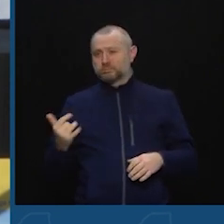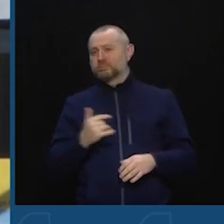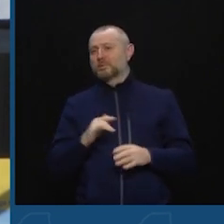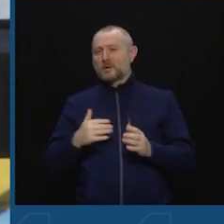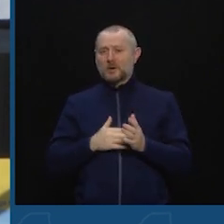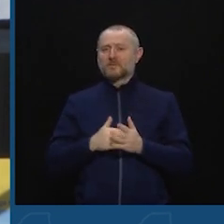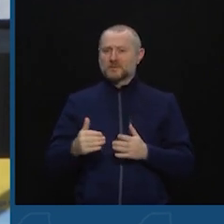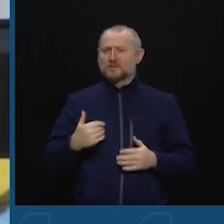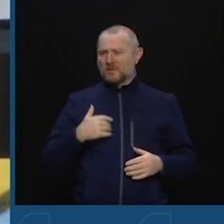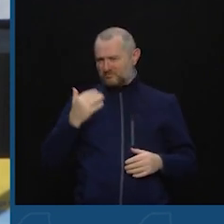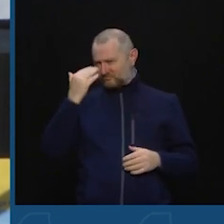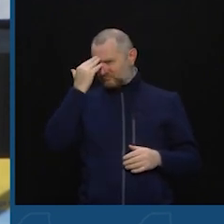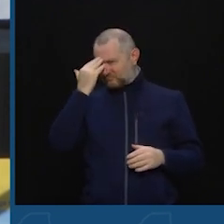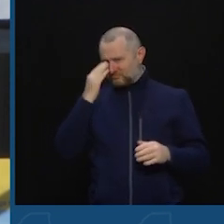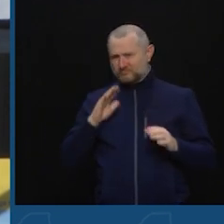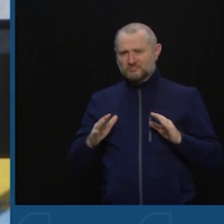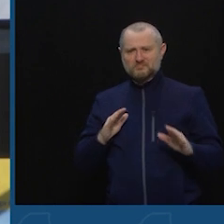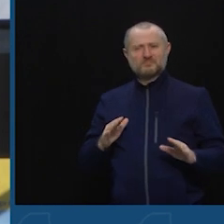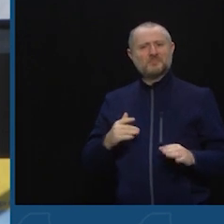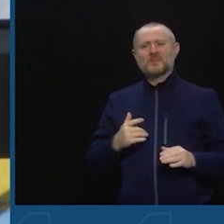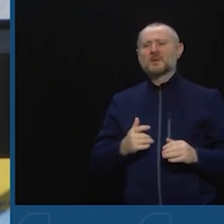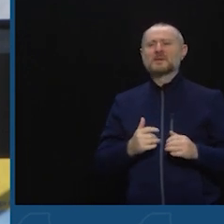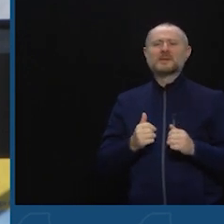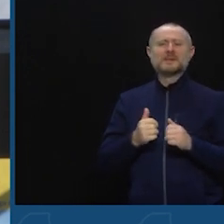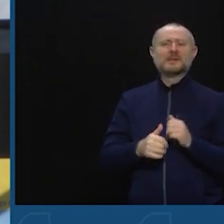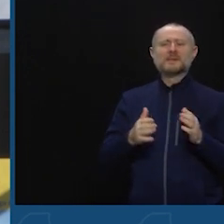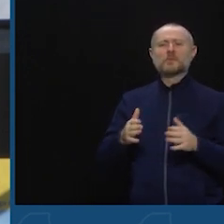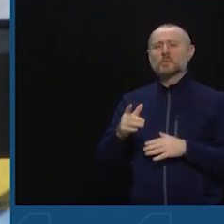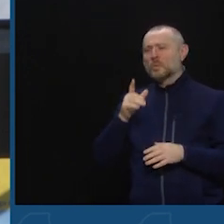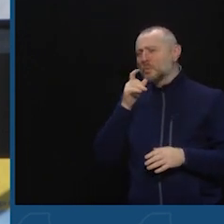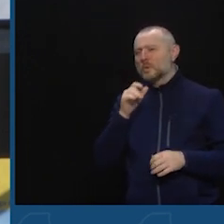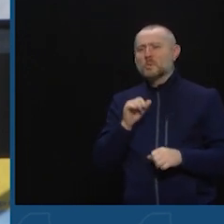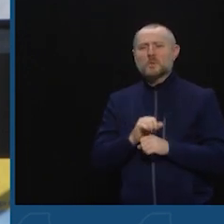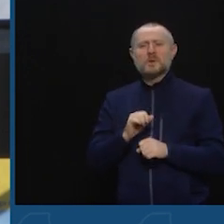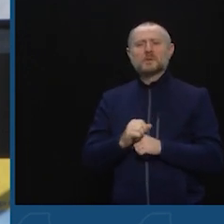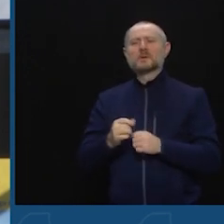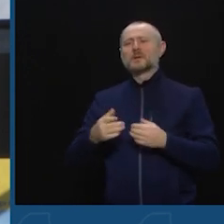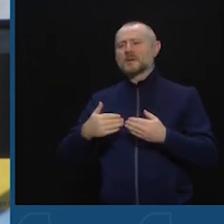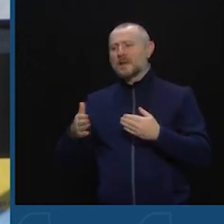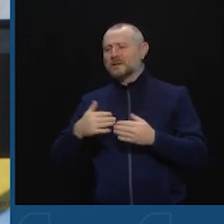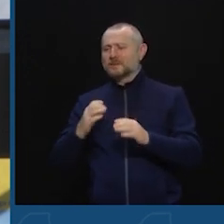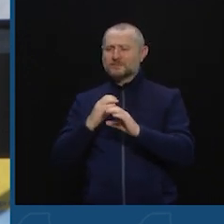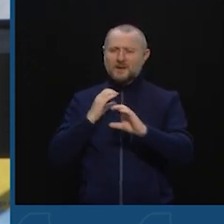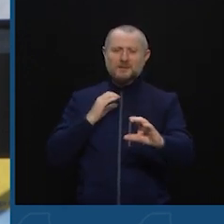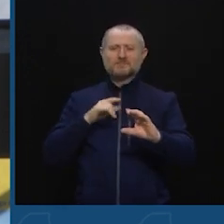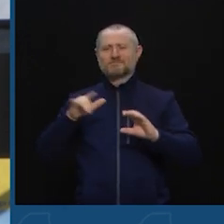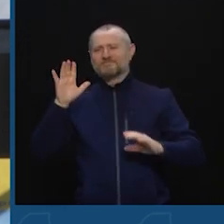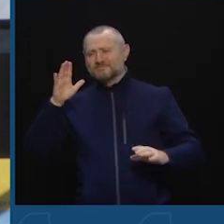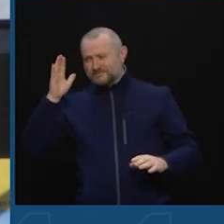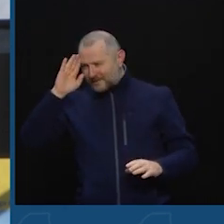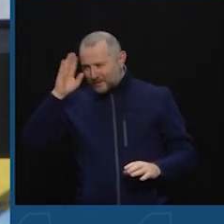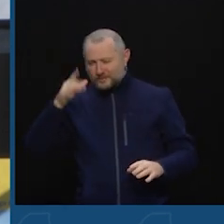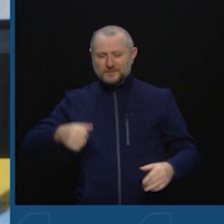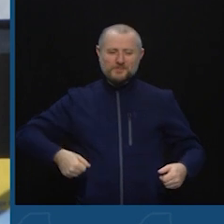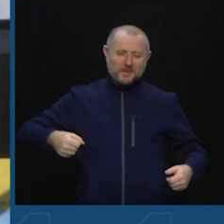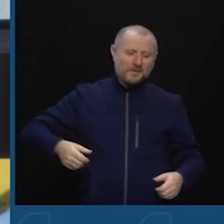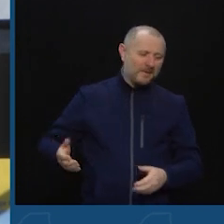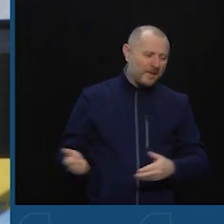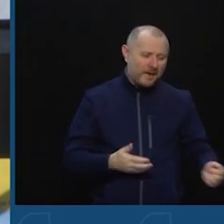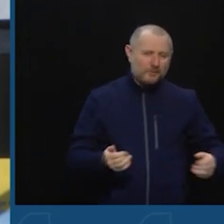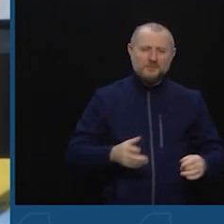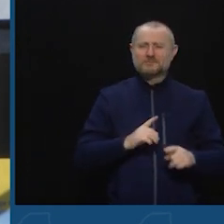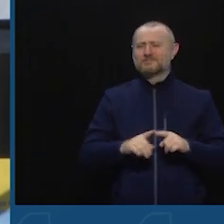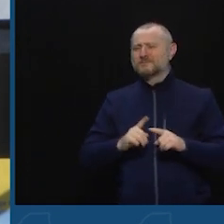know the hard-working individuals who work at the gates and greet you, the baggage handlers, the staff, the restaurant workers, the airline